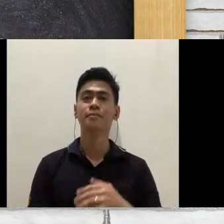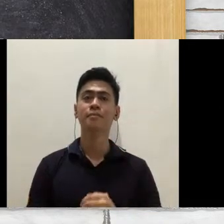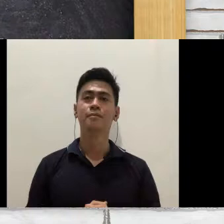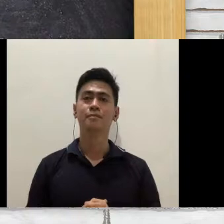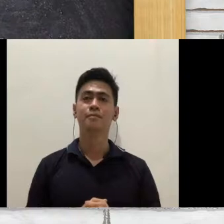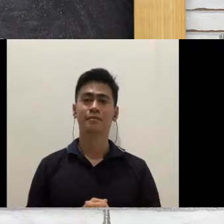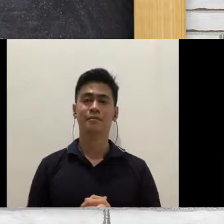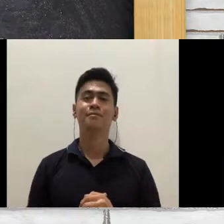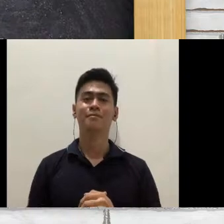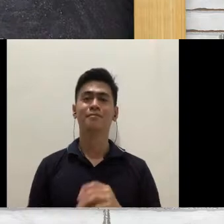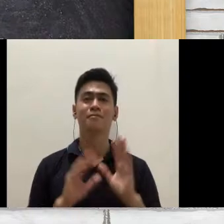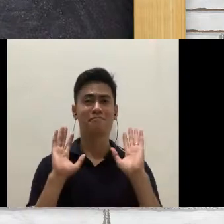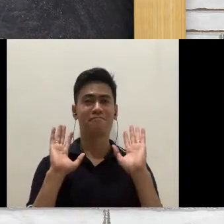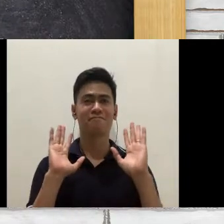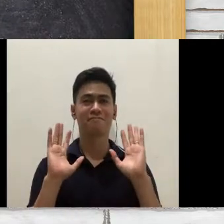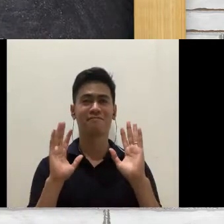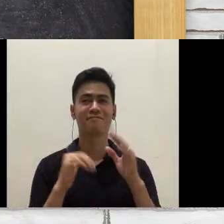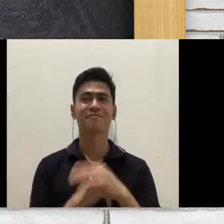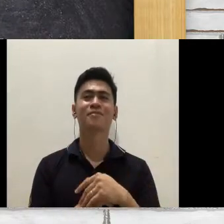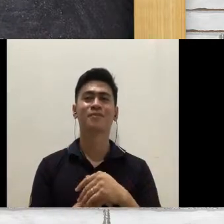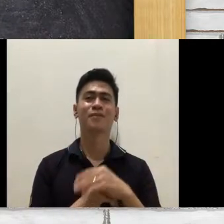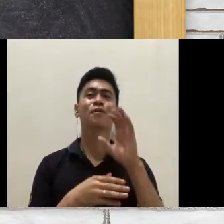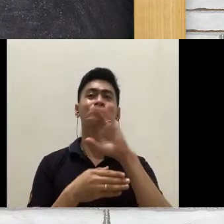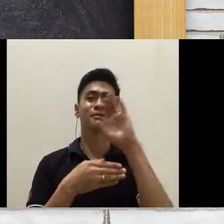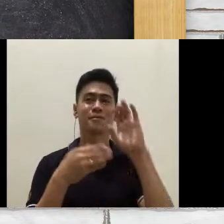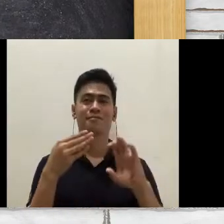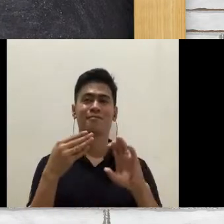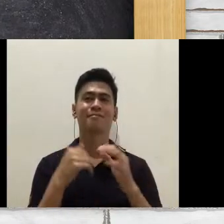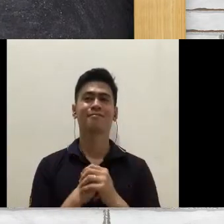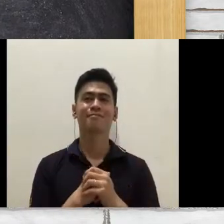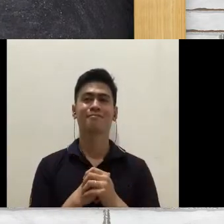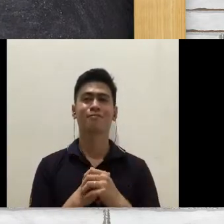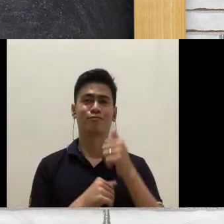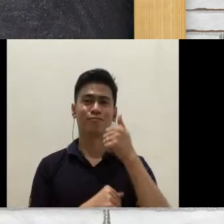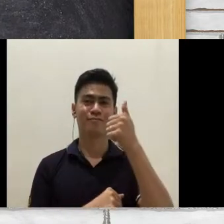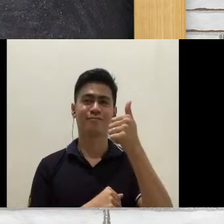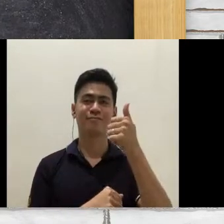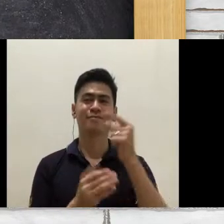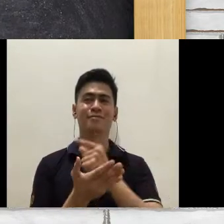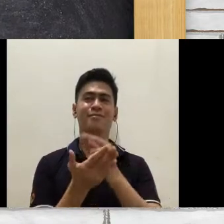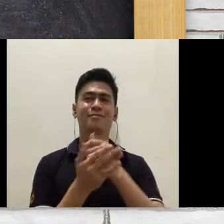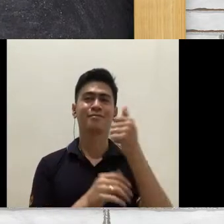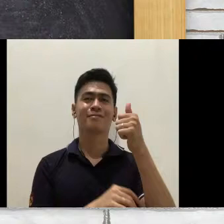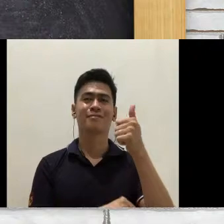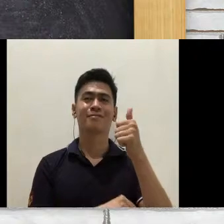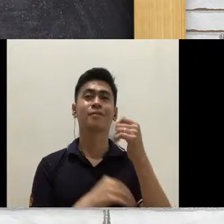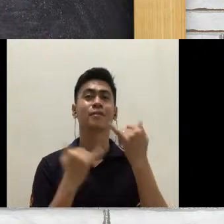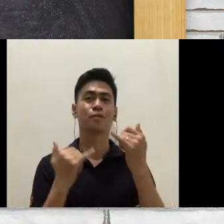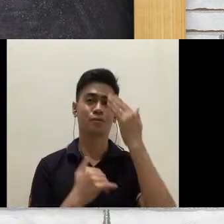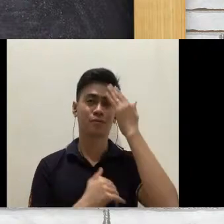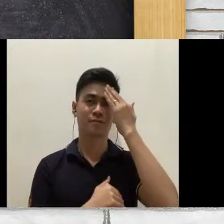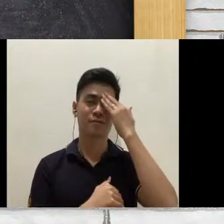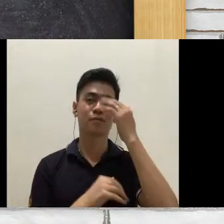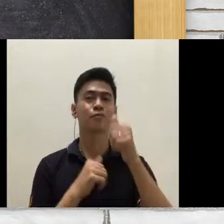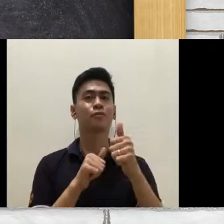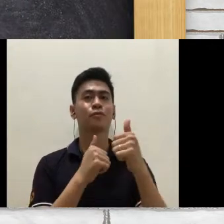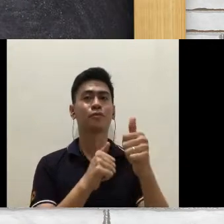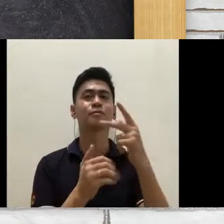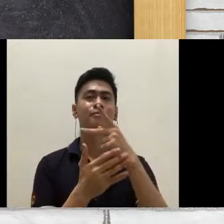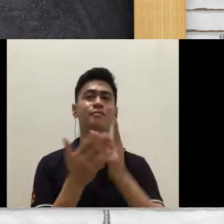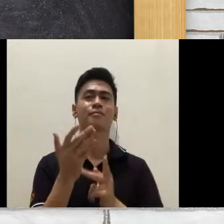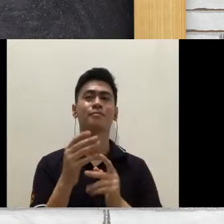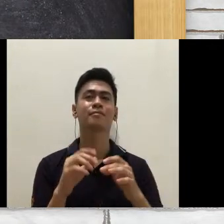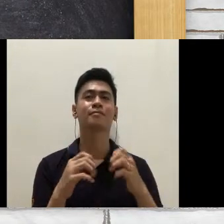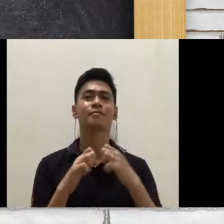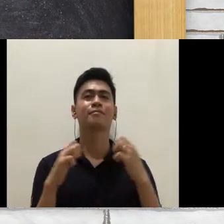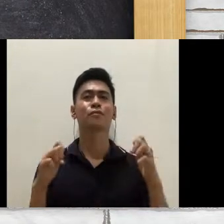Amazing! This is the conclusion. Good job, grade 10. You know now that following these